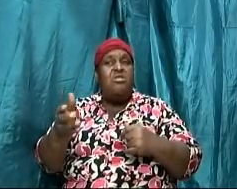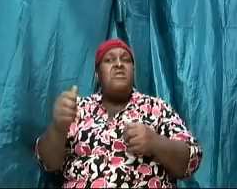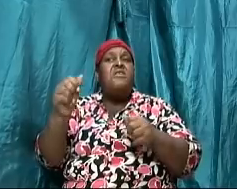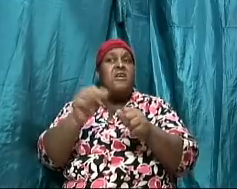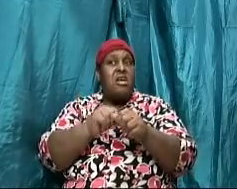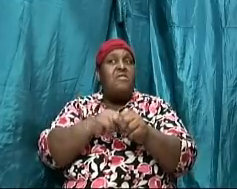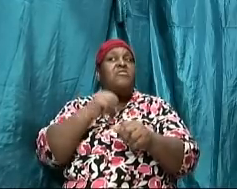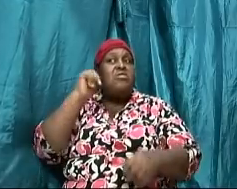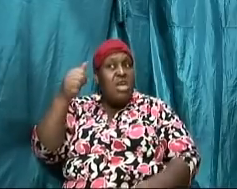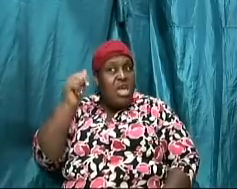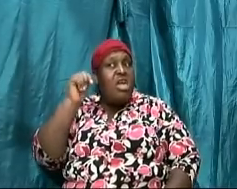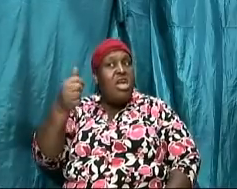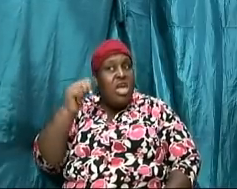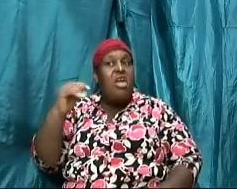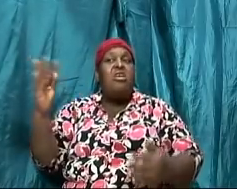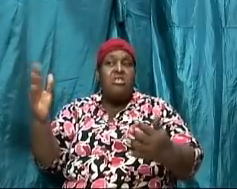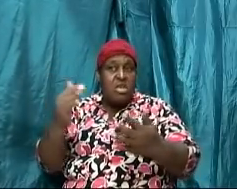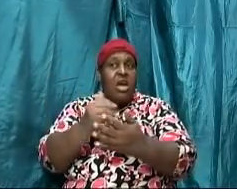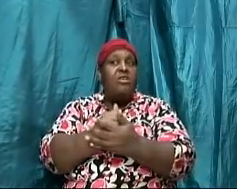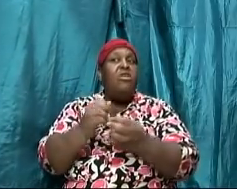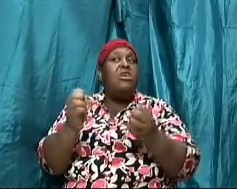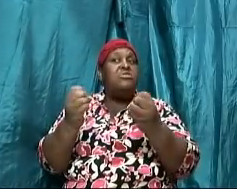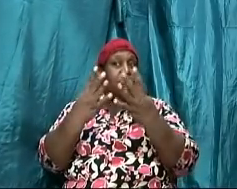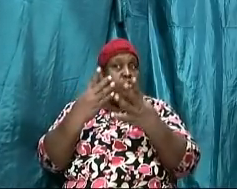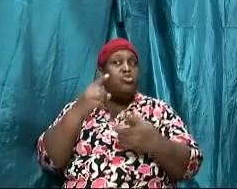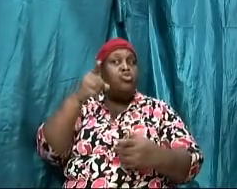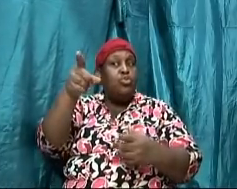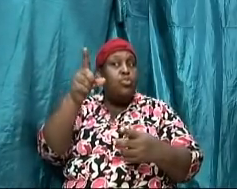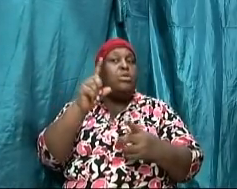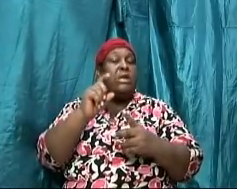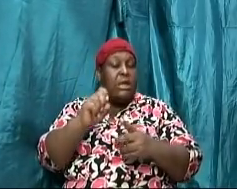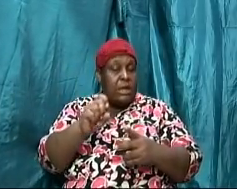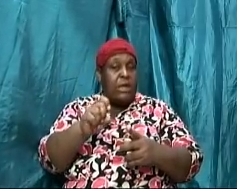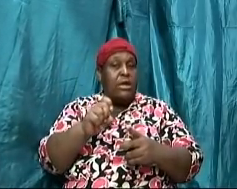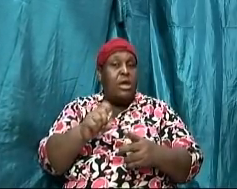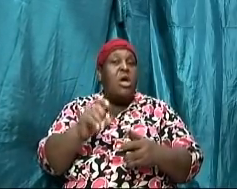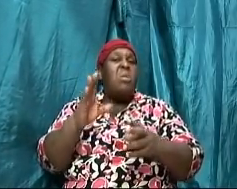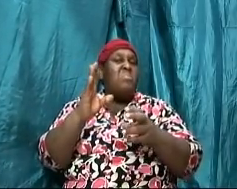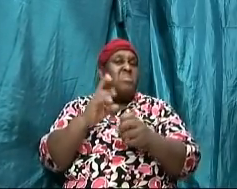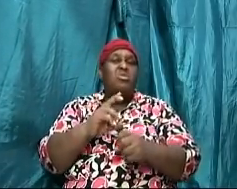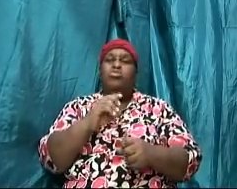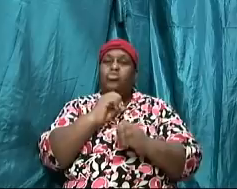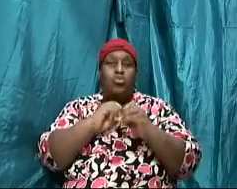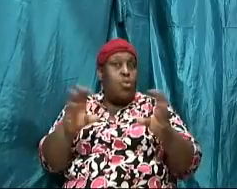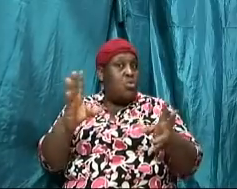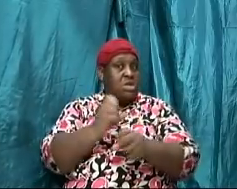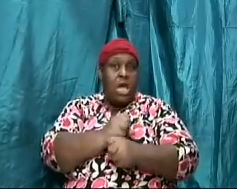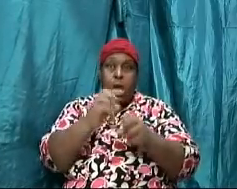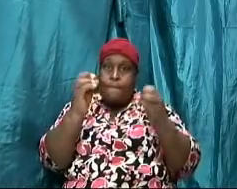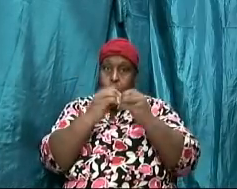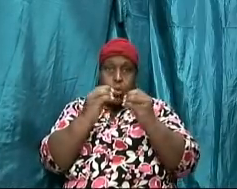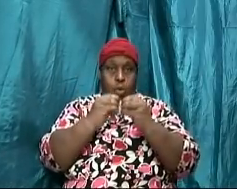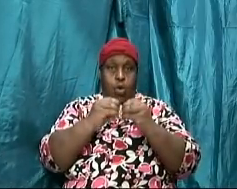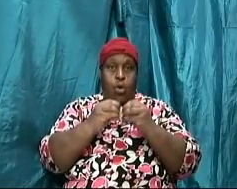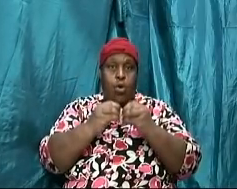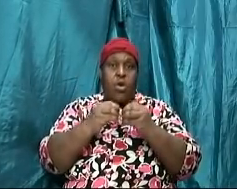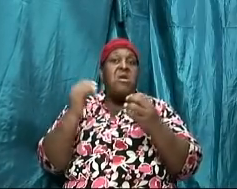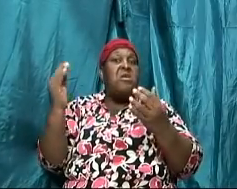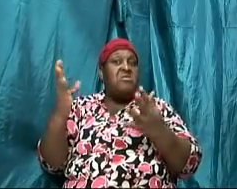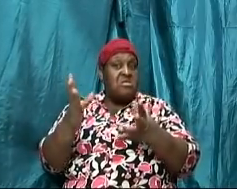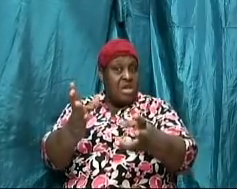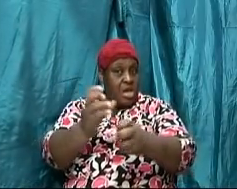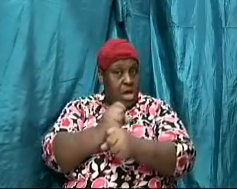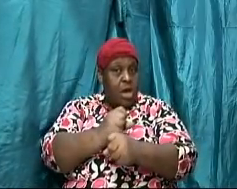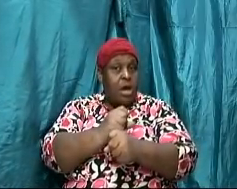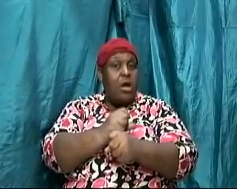what was there, gather as much as you need. Don't take more than you need. Just gather as much as you need as it comes